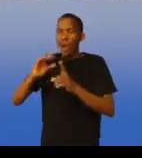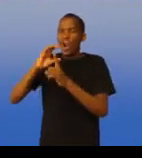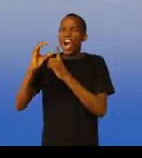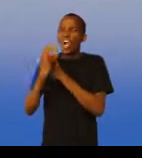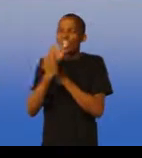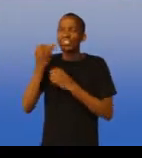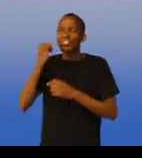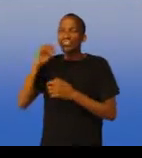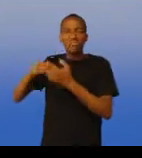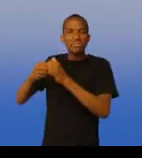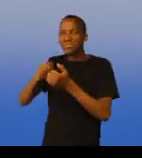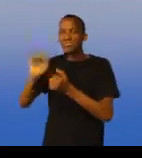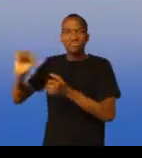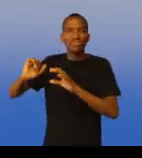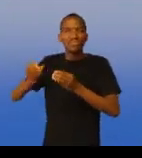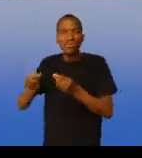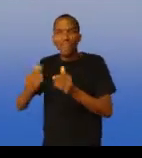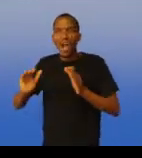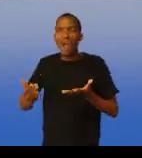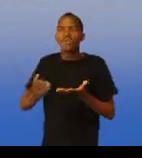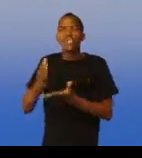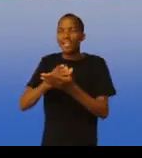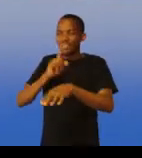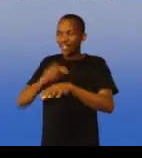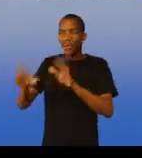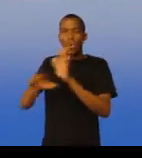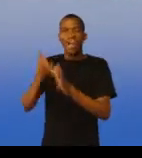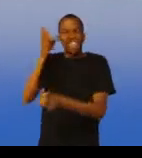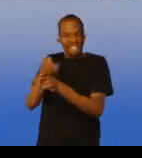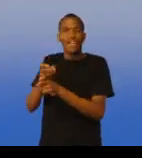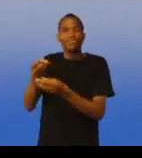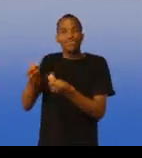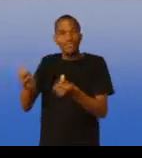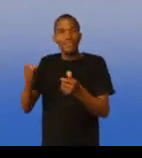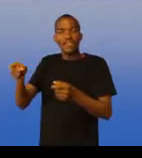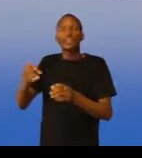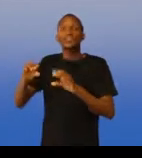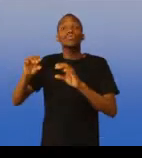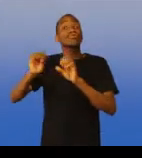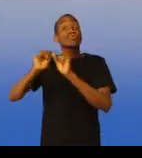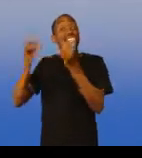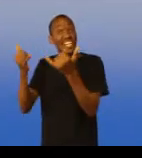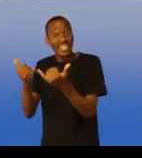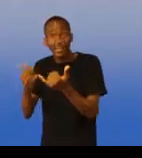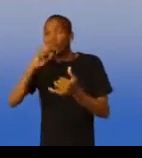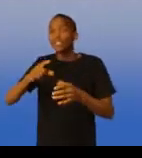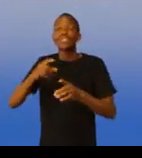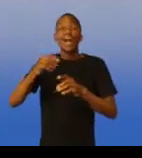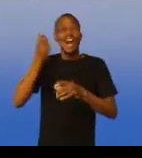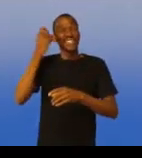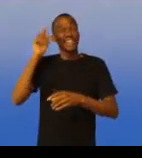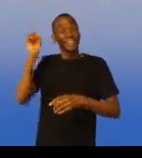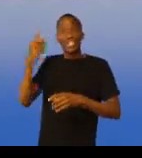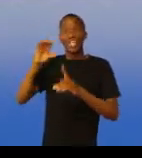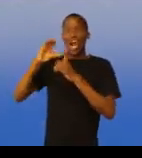issues that sometimes can't just be addressed by remote. So you need to sort of be part of the society, part of the understanding of the cultures to be